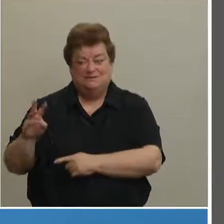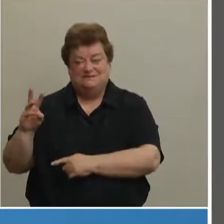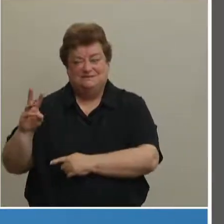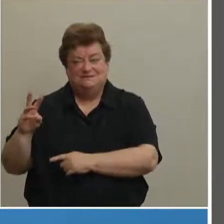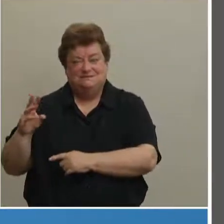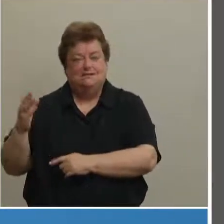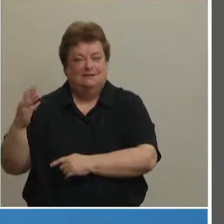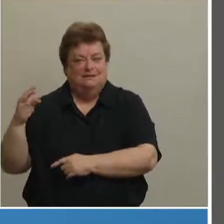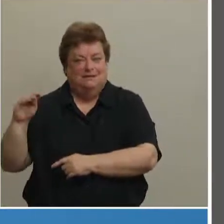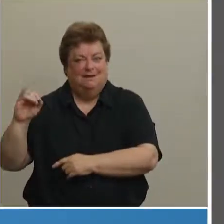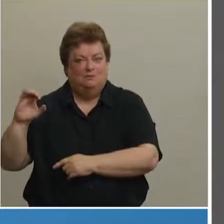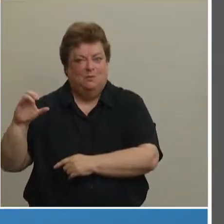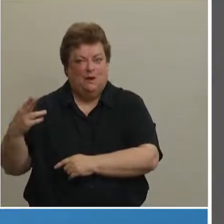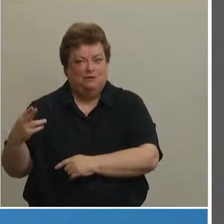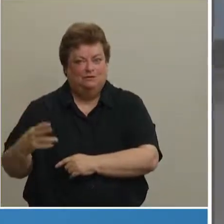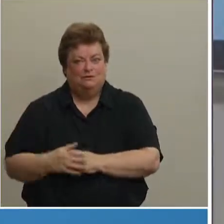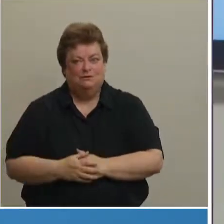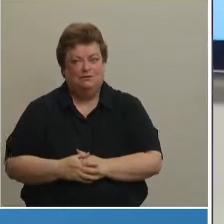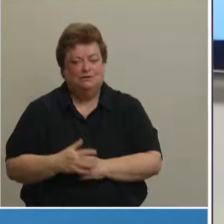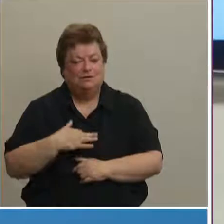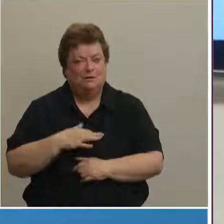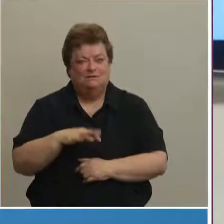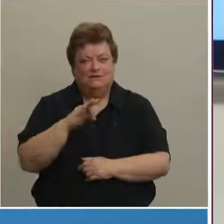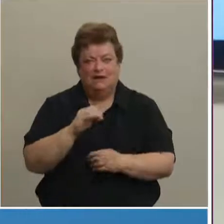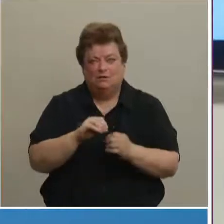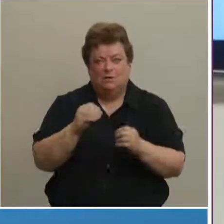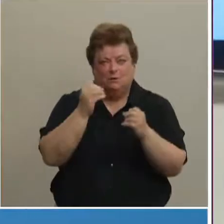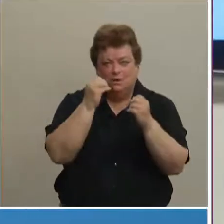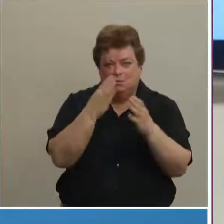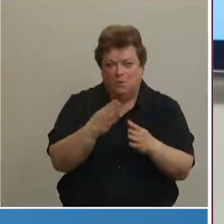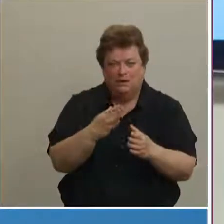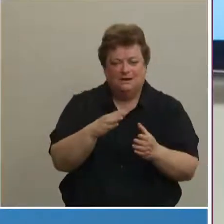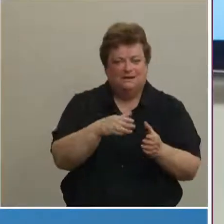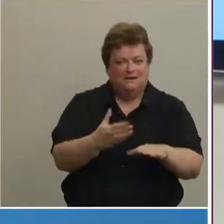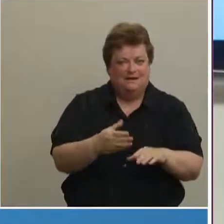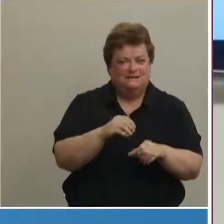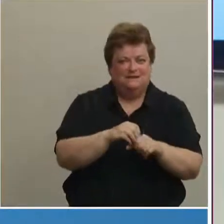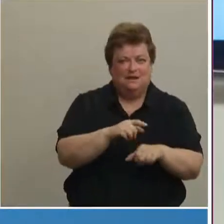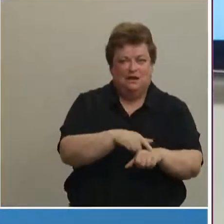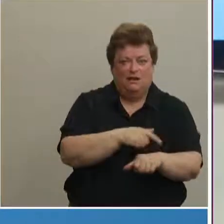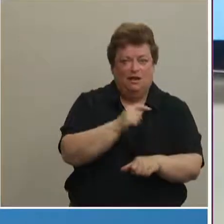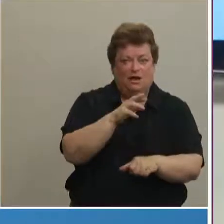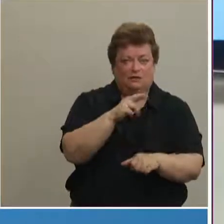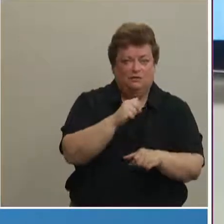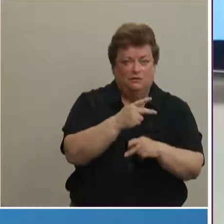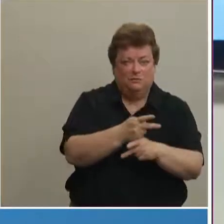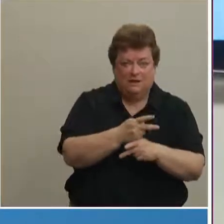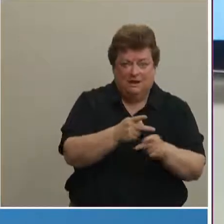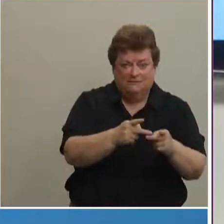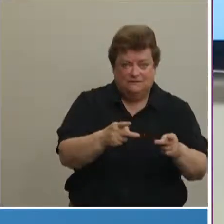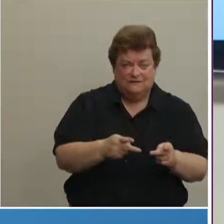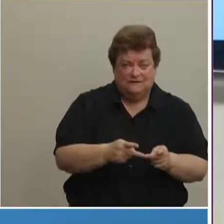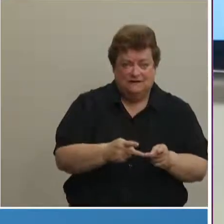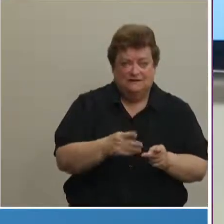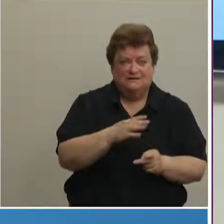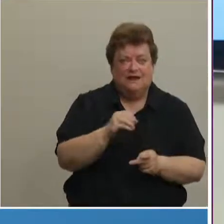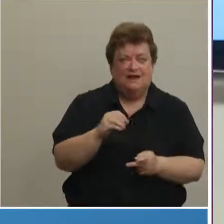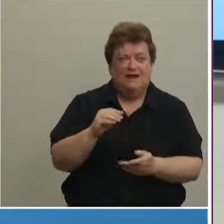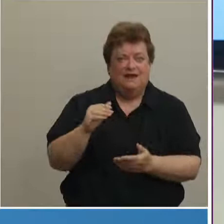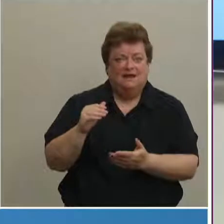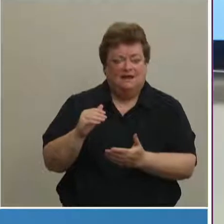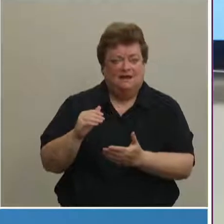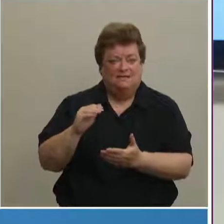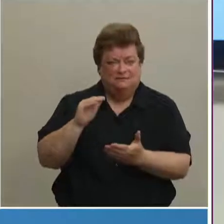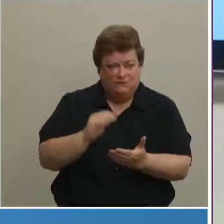month. We saw no reported deaths of long-term care facility residents in March and fewer new cases